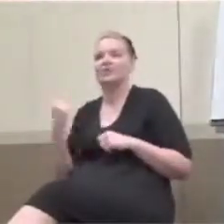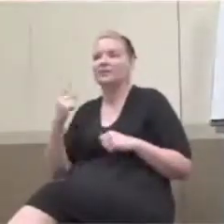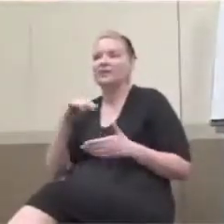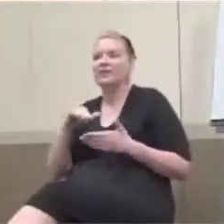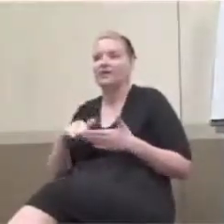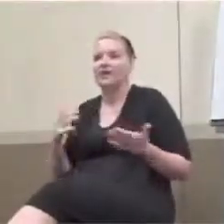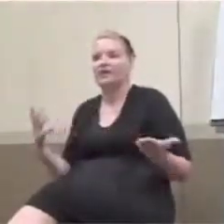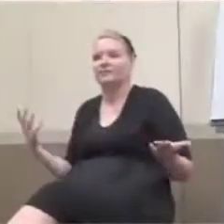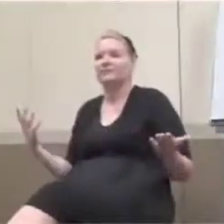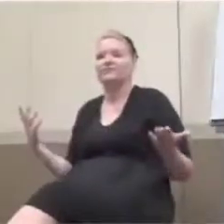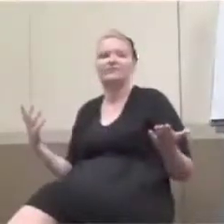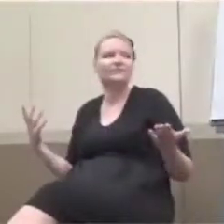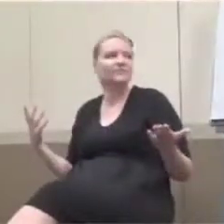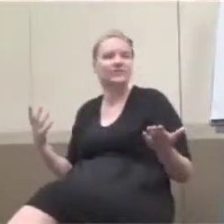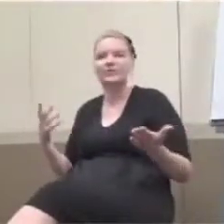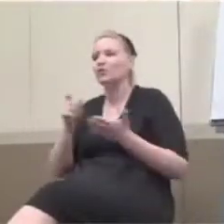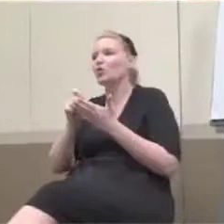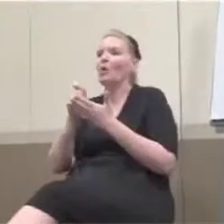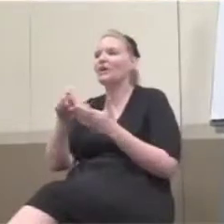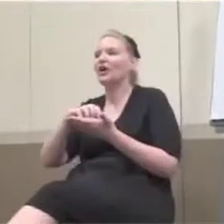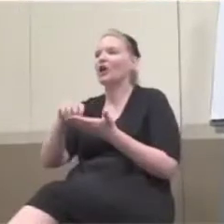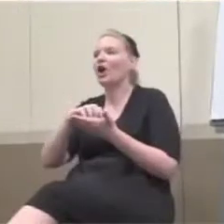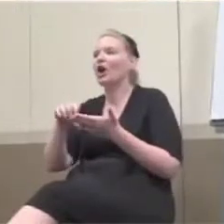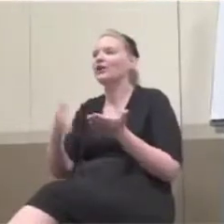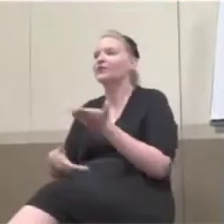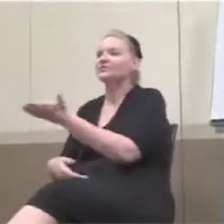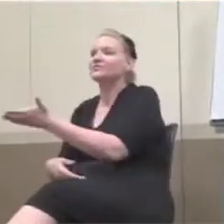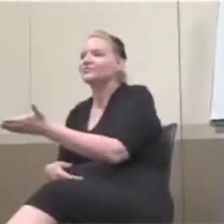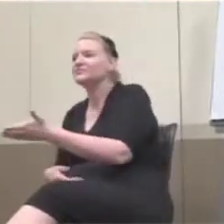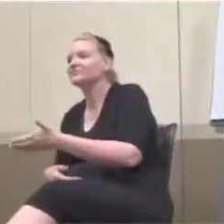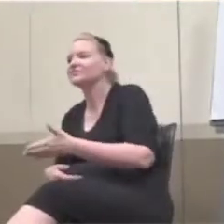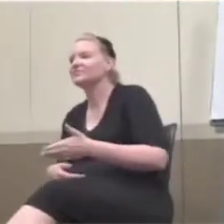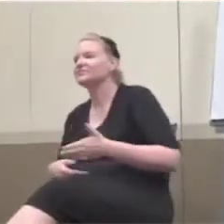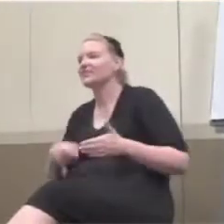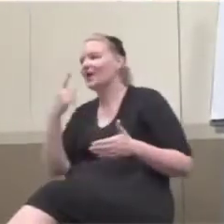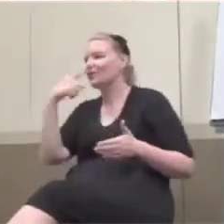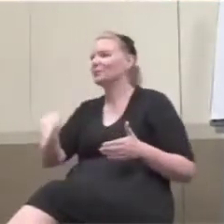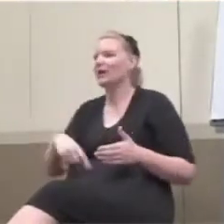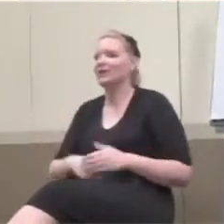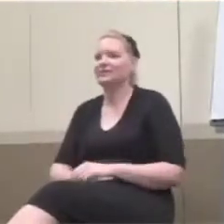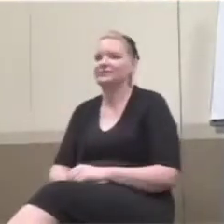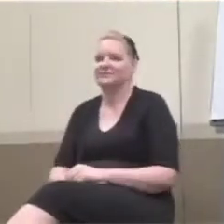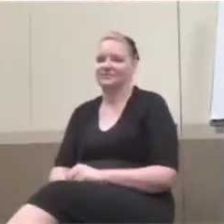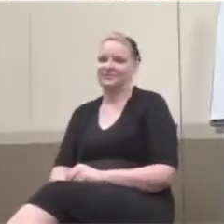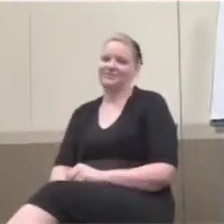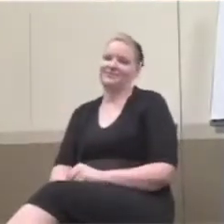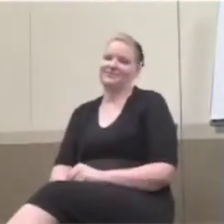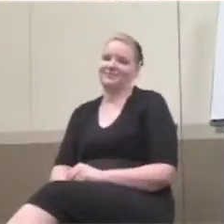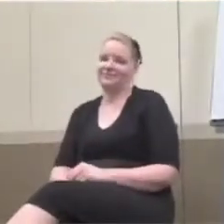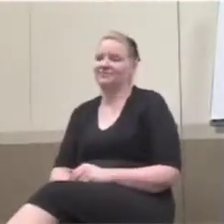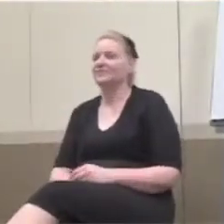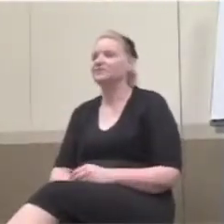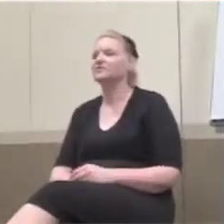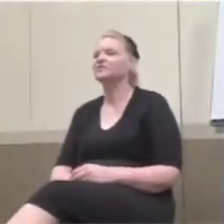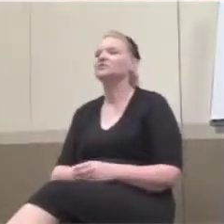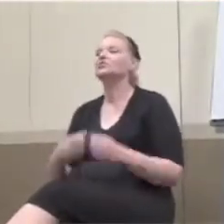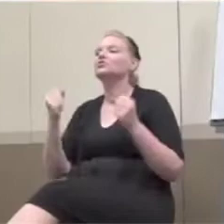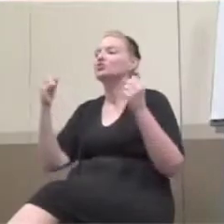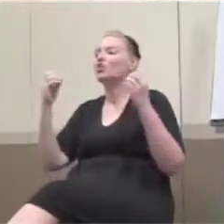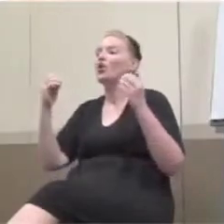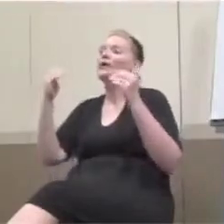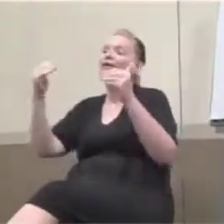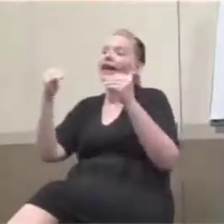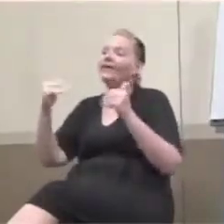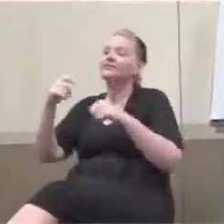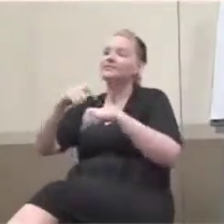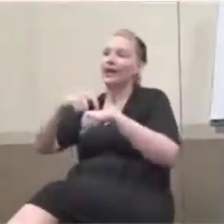something, or wrote me a card or something, I wouldn't mind doing it. Okay, great. So then in your next argument, if you kind of focus in on